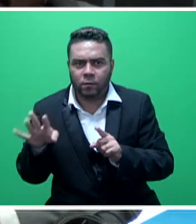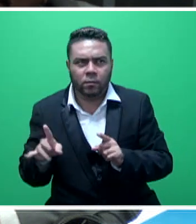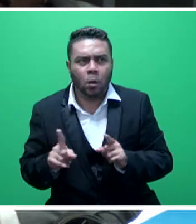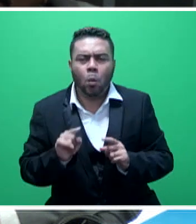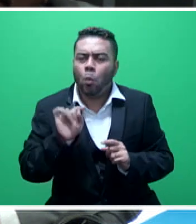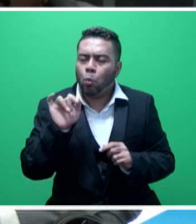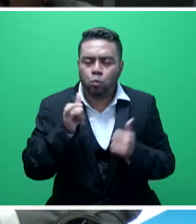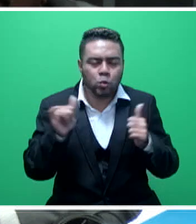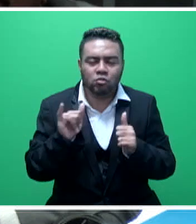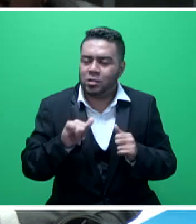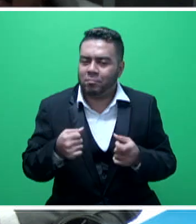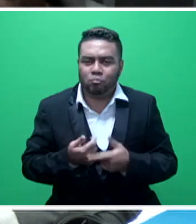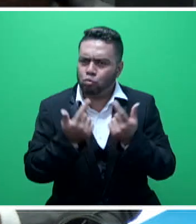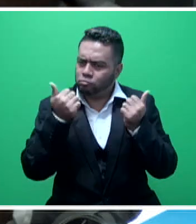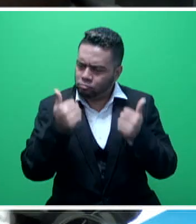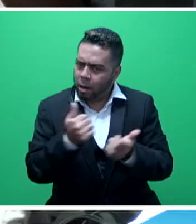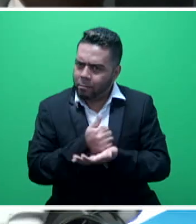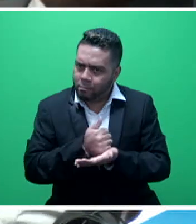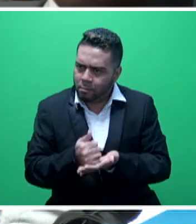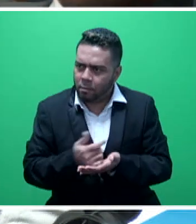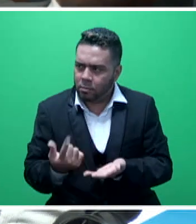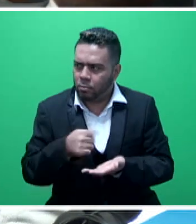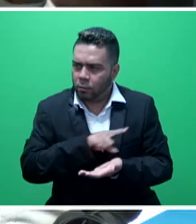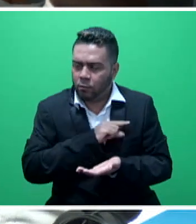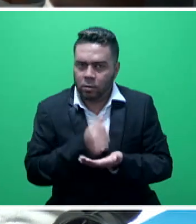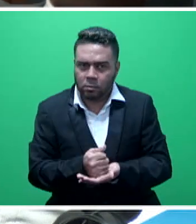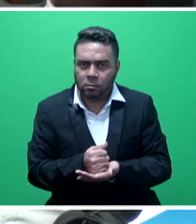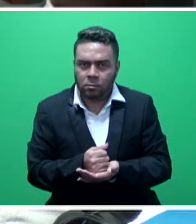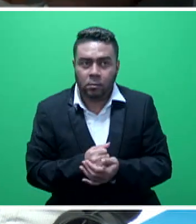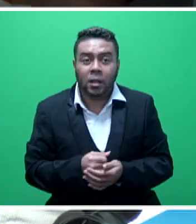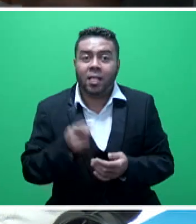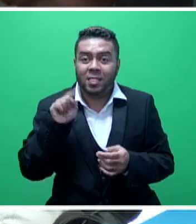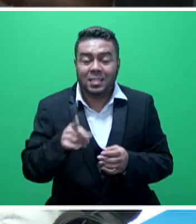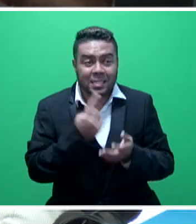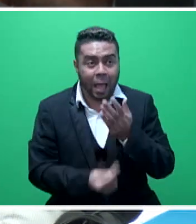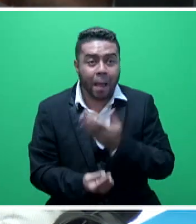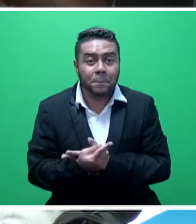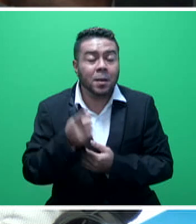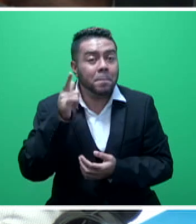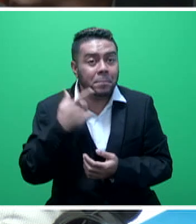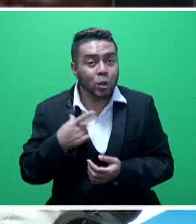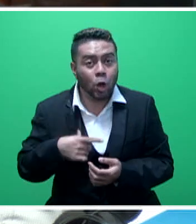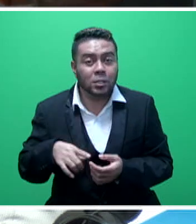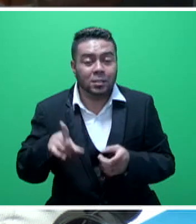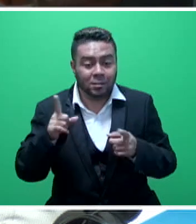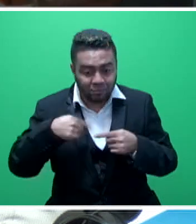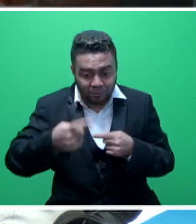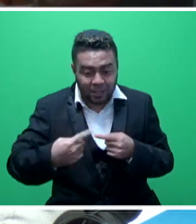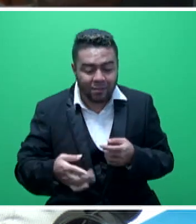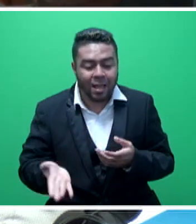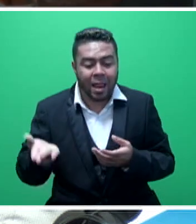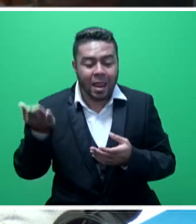is a great number, which is a good number. Honorable Speaker, this has happened because consistently over the